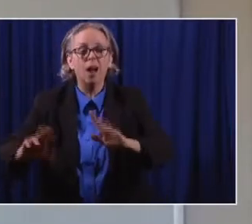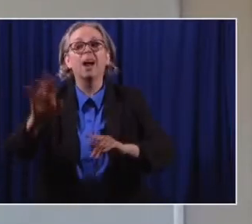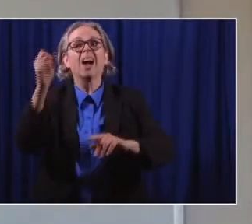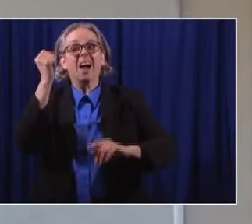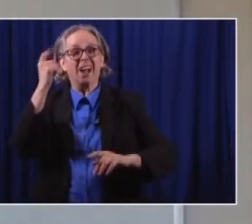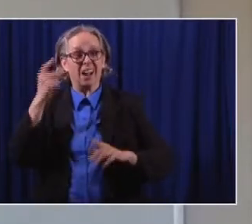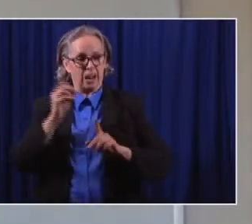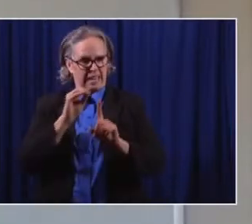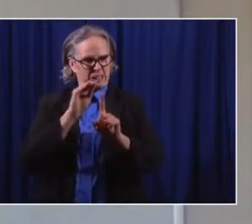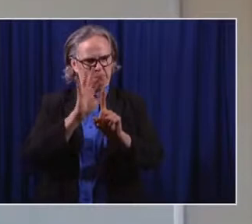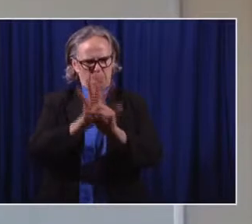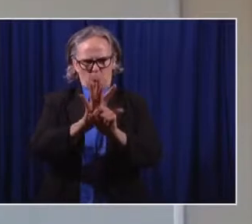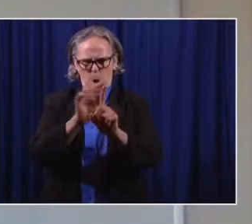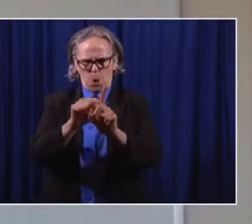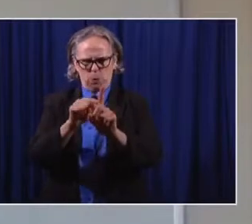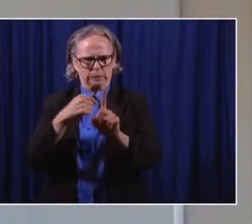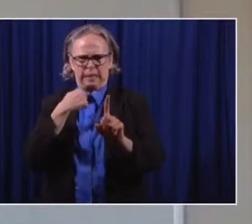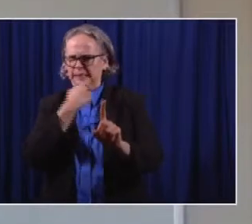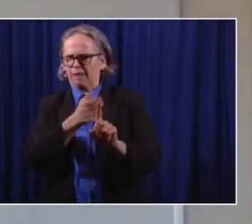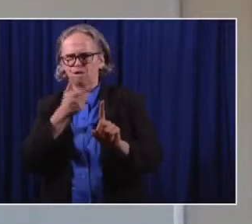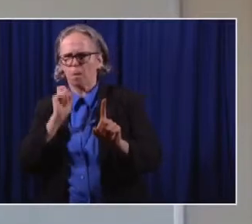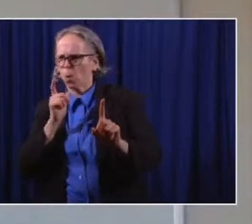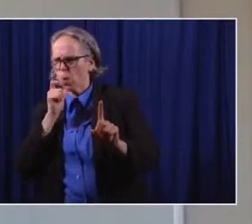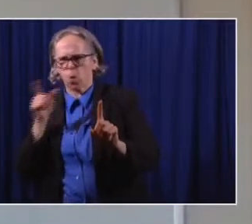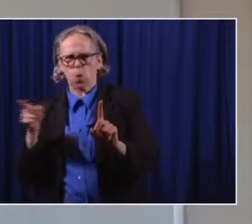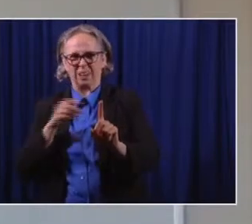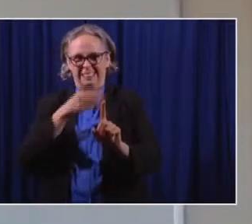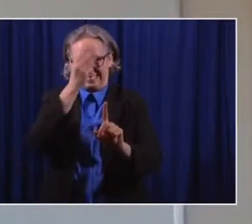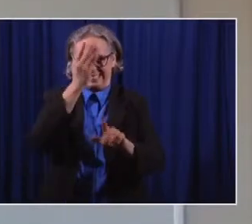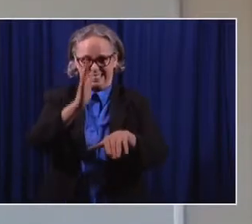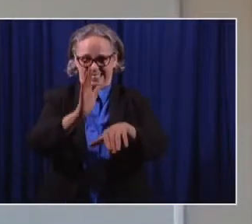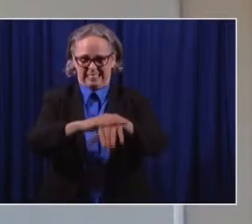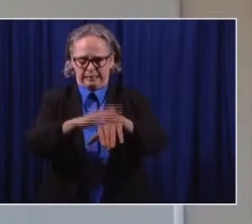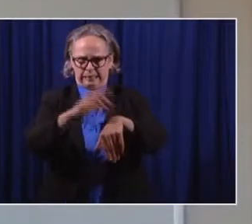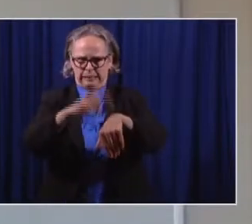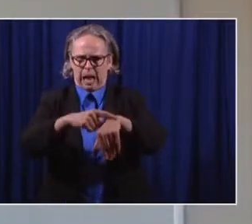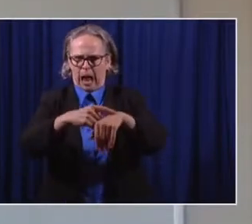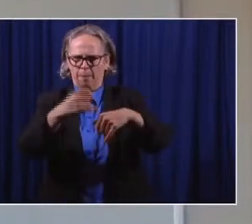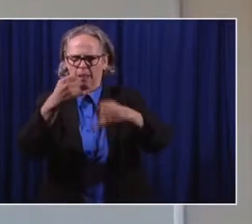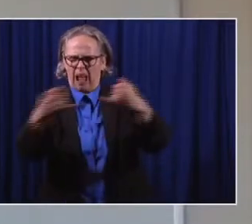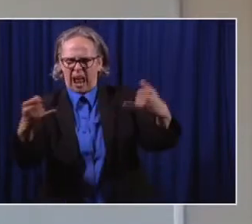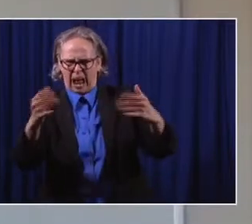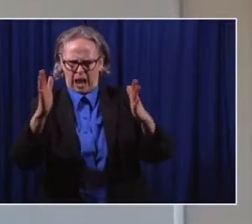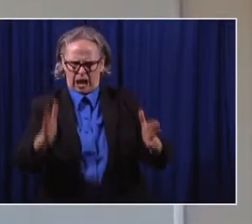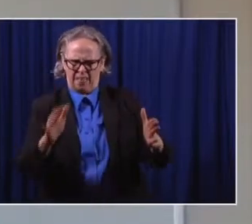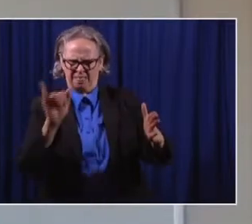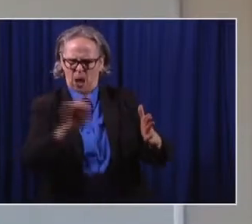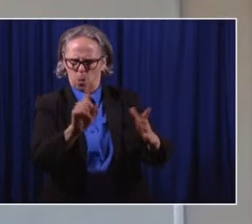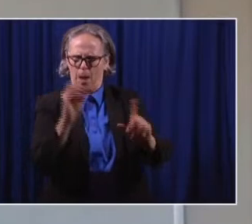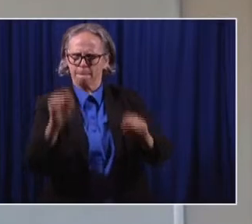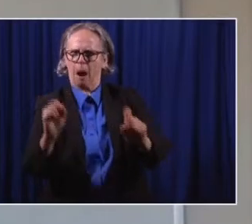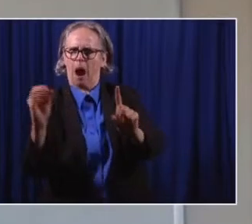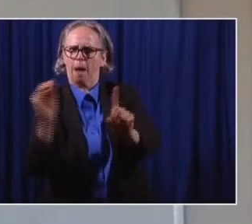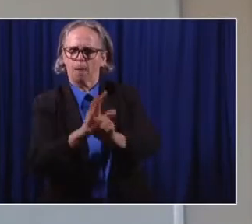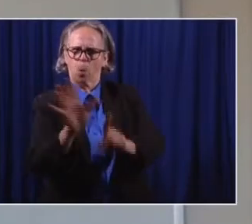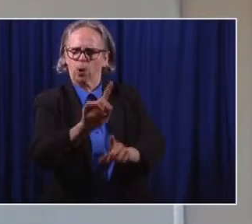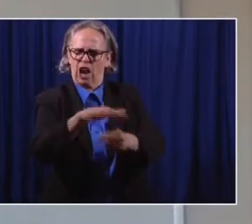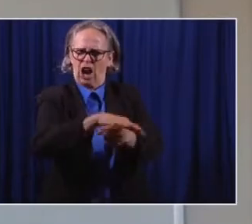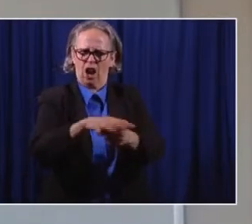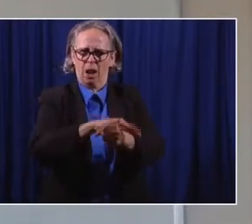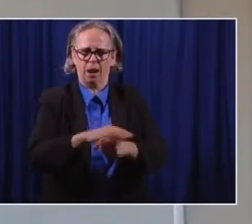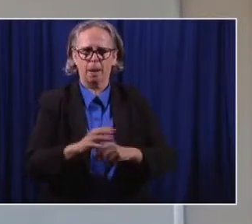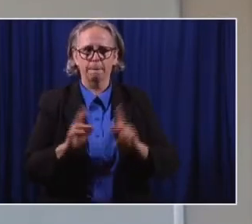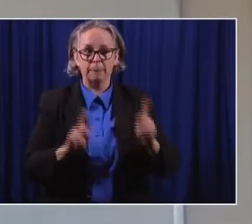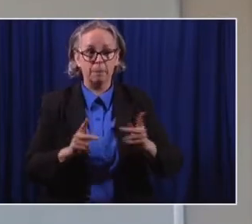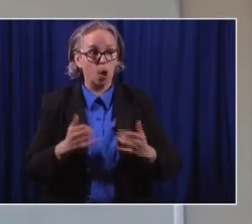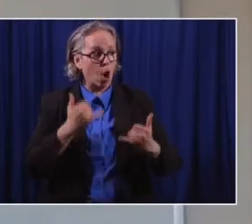these people a time frame of what they should be looking at. And the people making these calls to those that are exposed are tried and